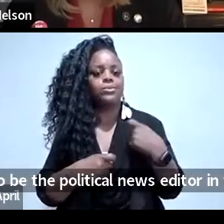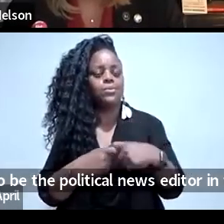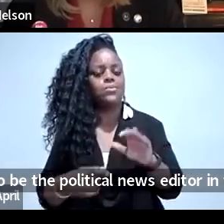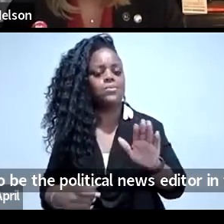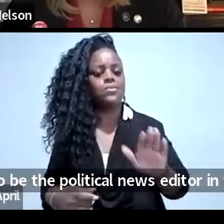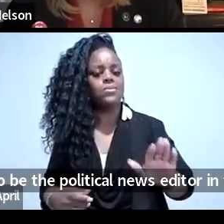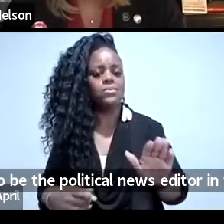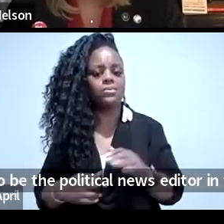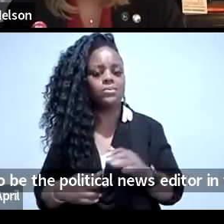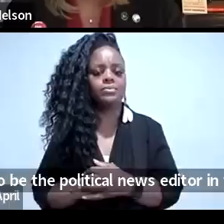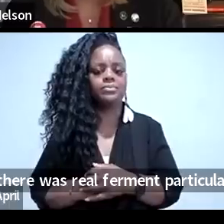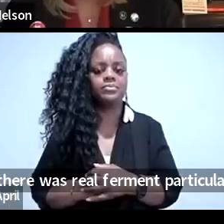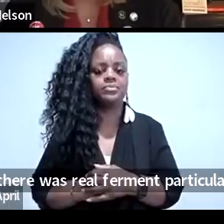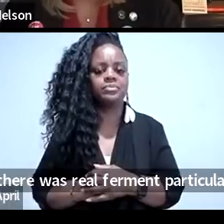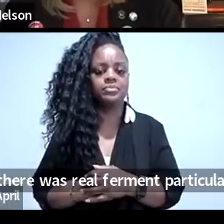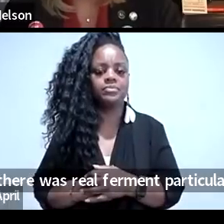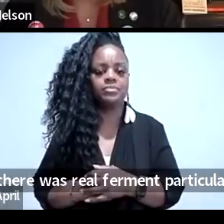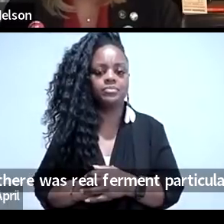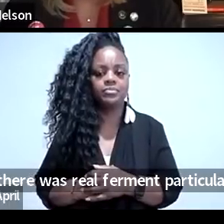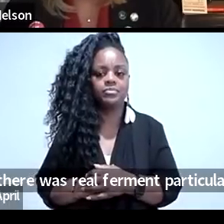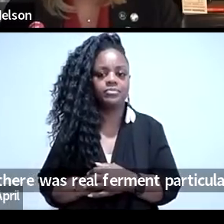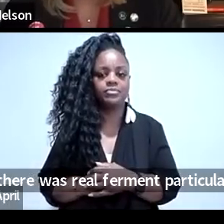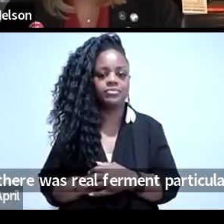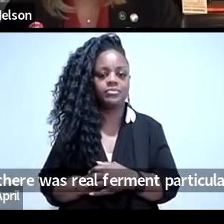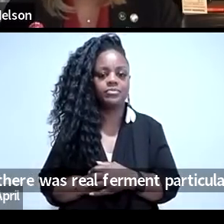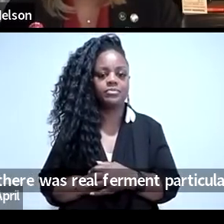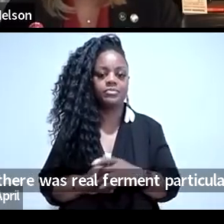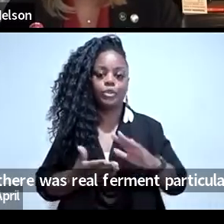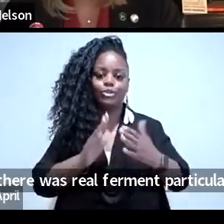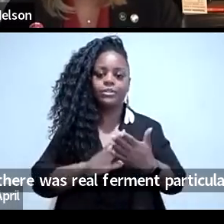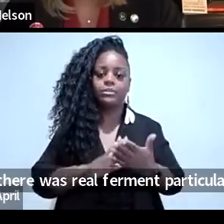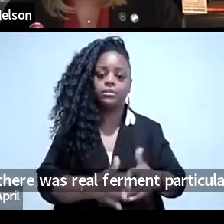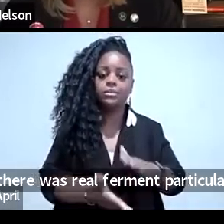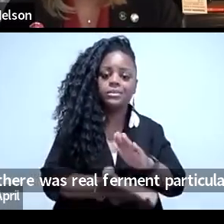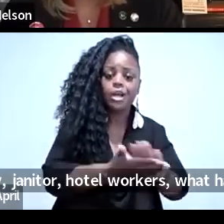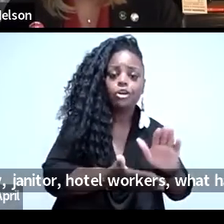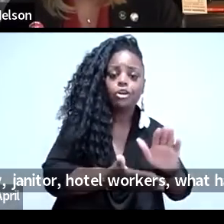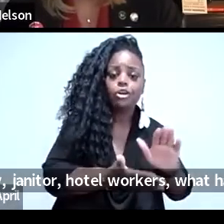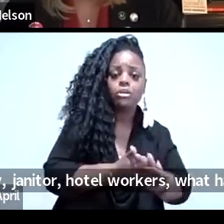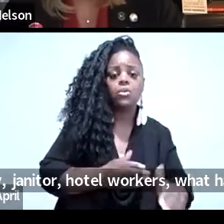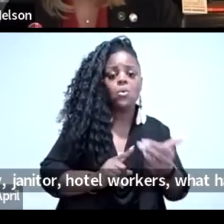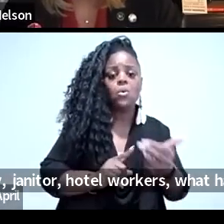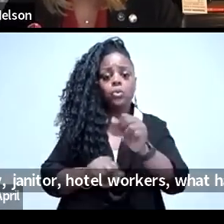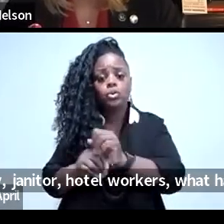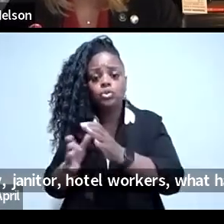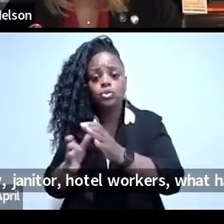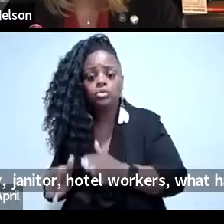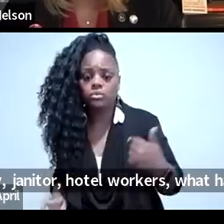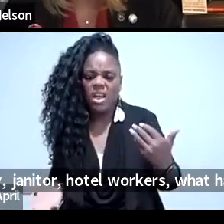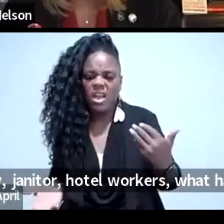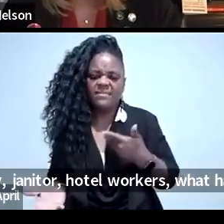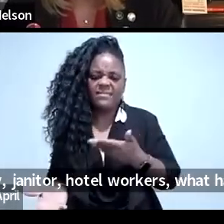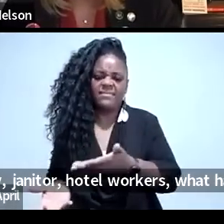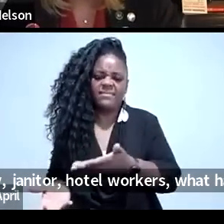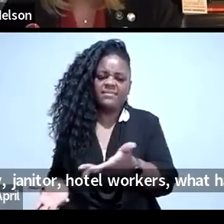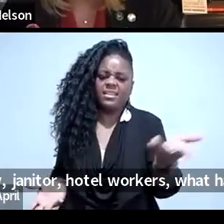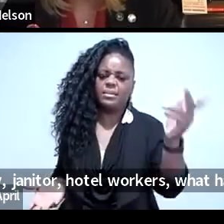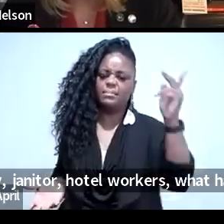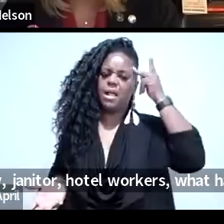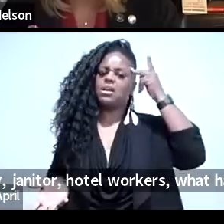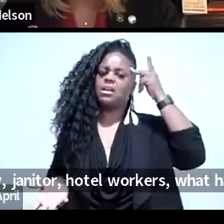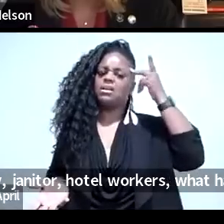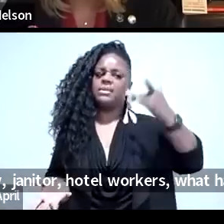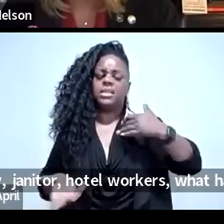you. And a political arm of unions in LA, the County Federation of Labor,